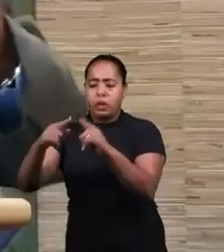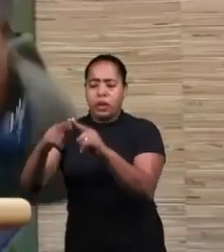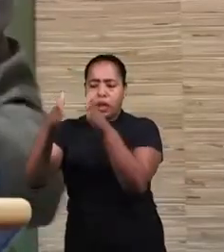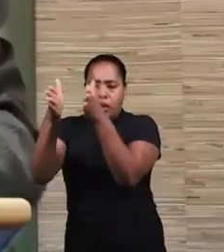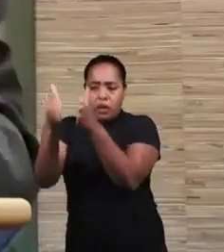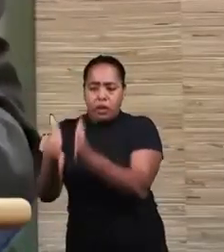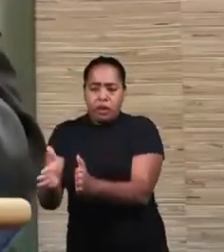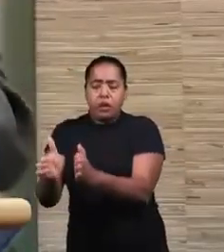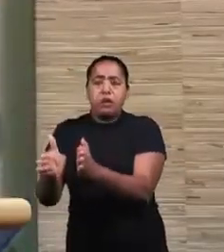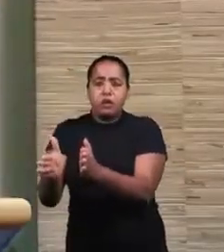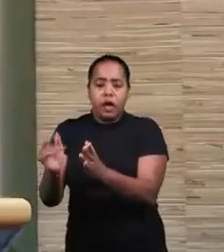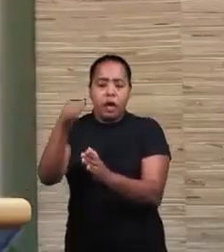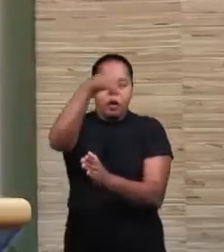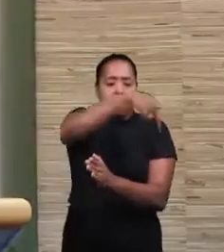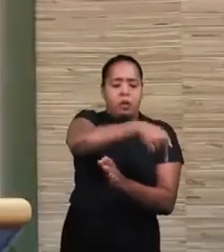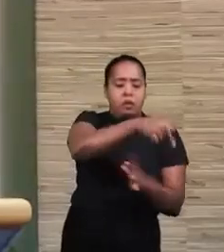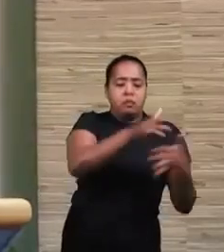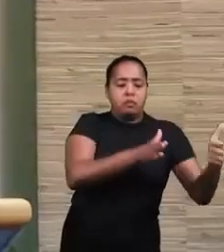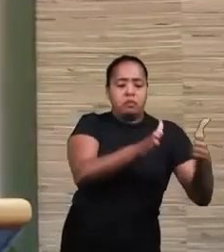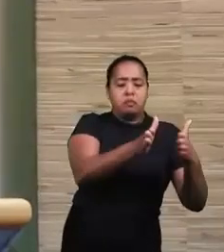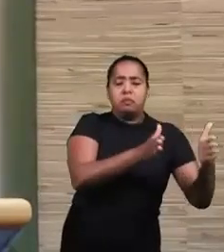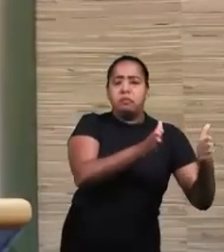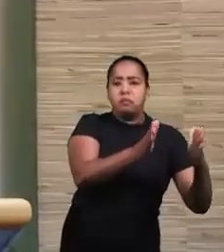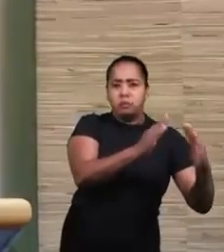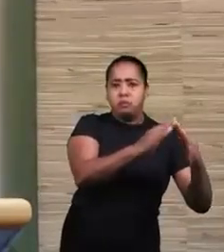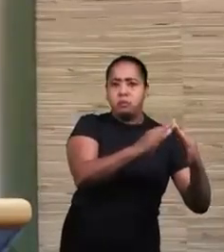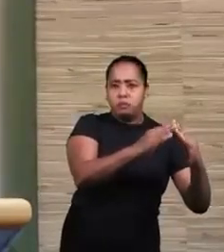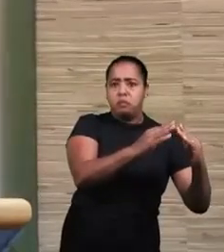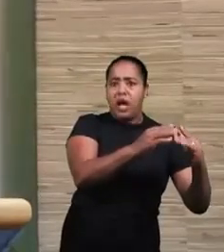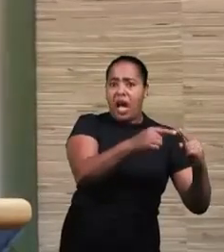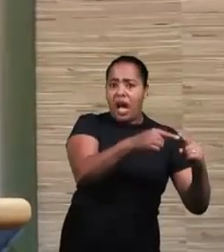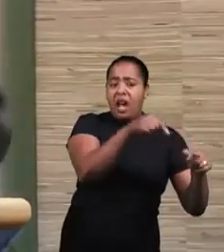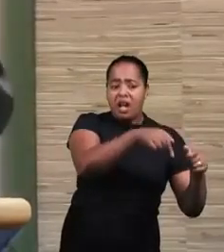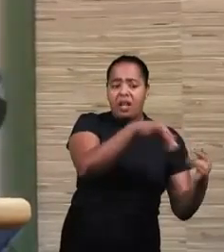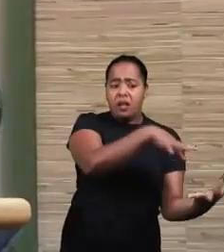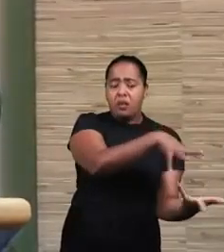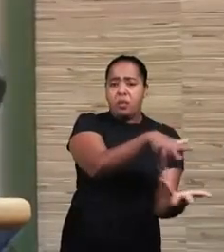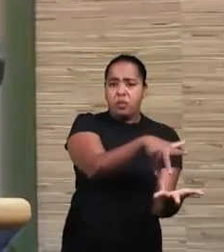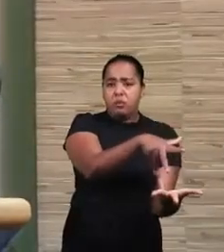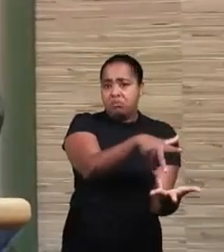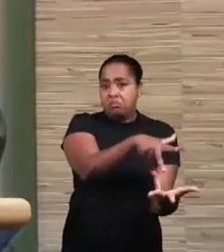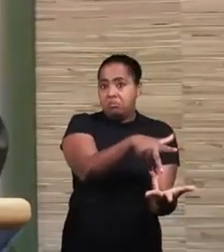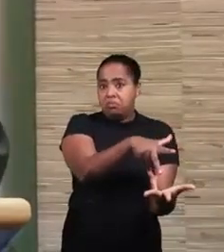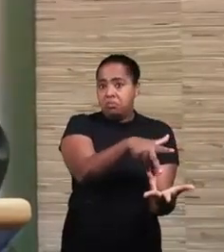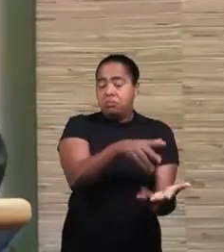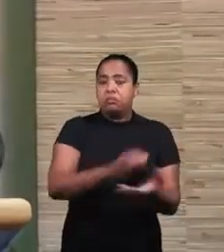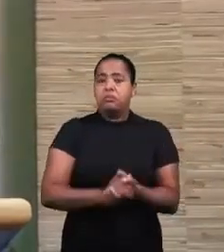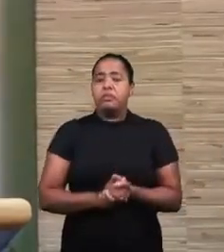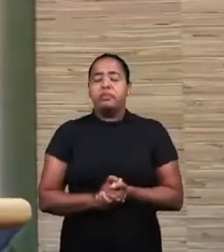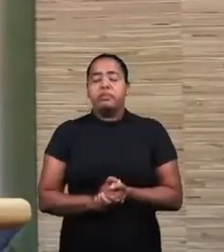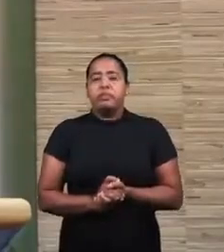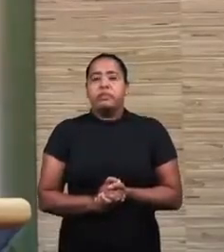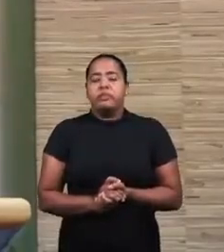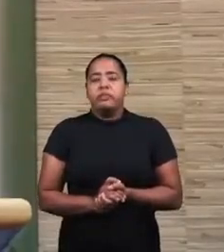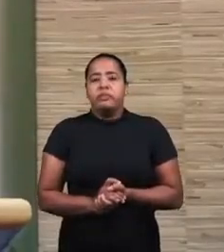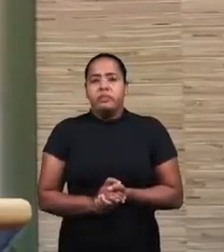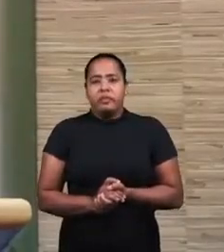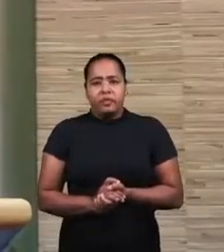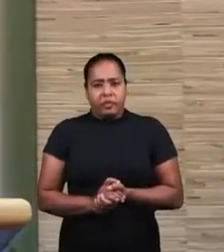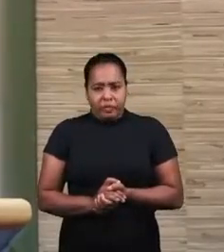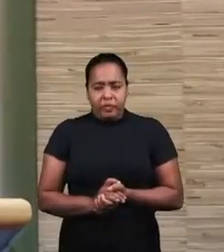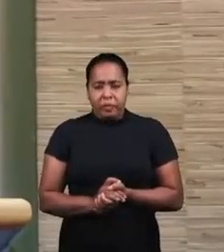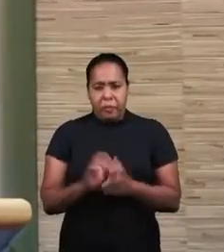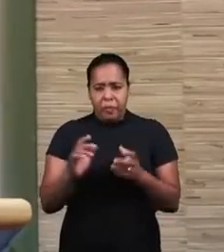church in the world, in God's project for His church, anytime. That is clear.